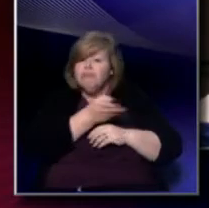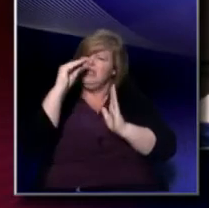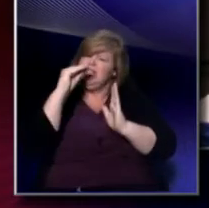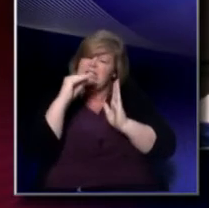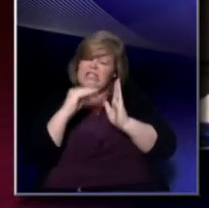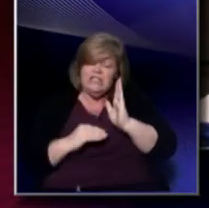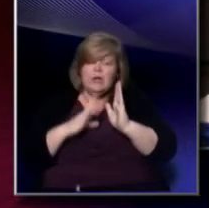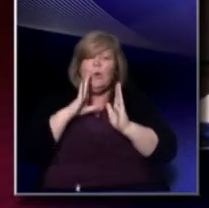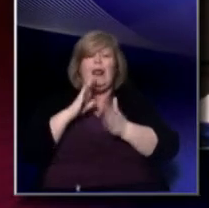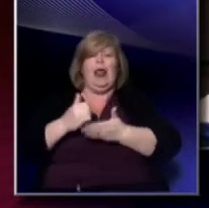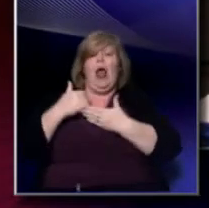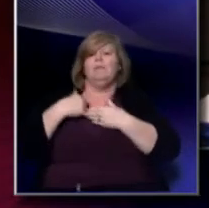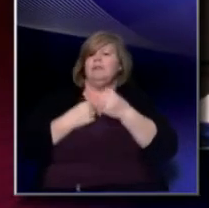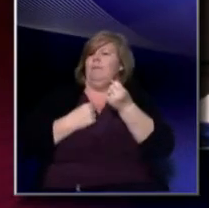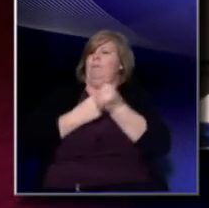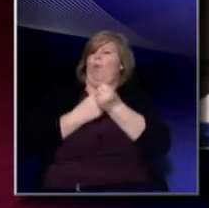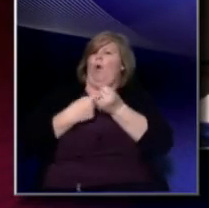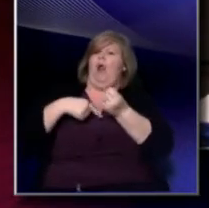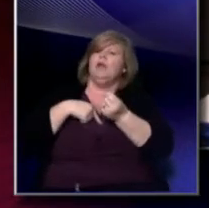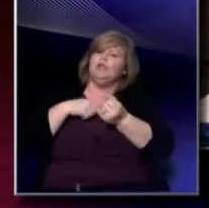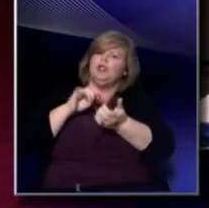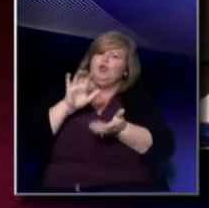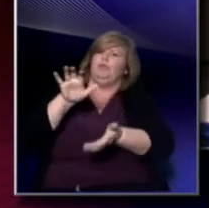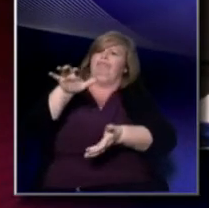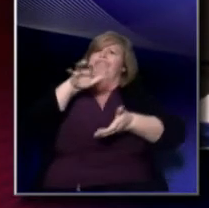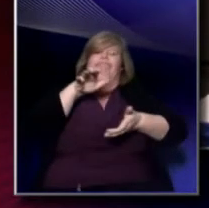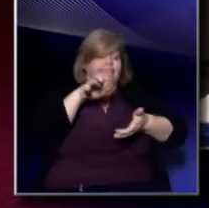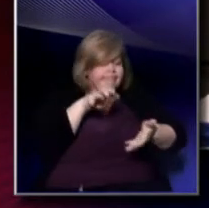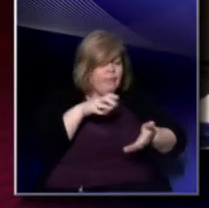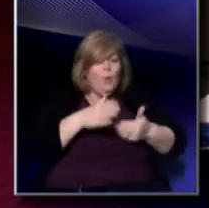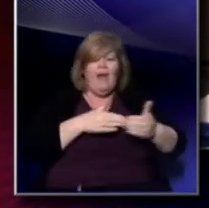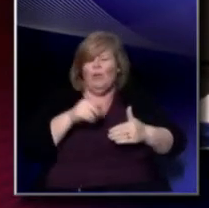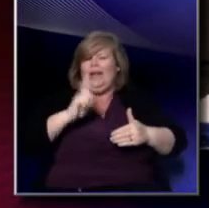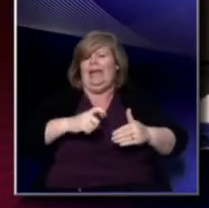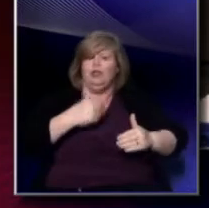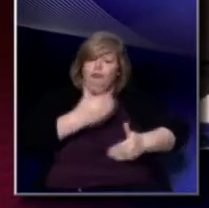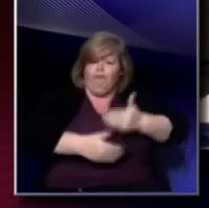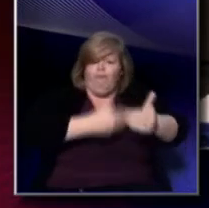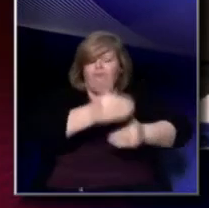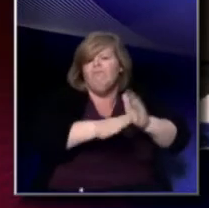strategic to support us get what we need to implement. Thank you.